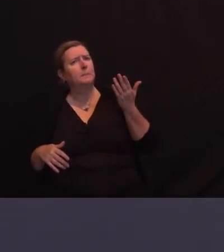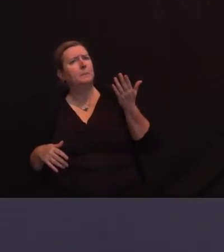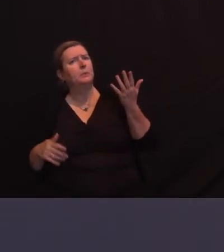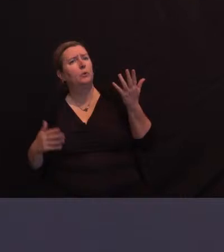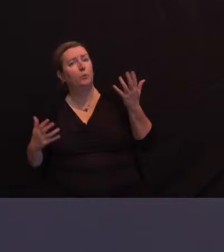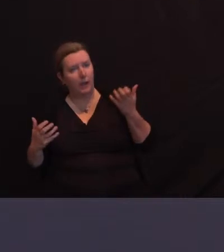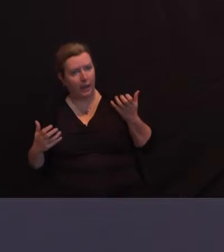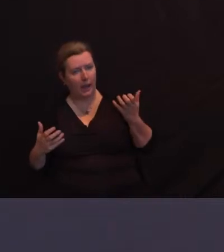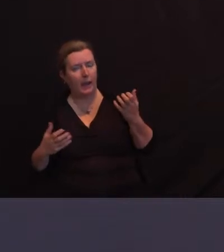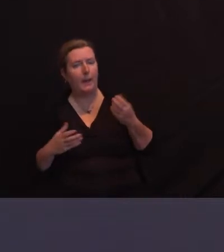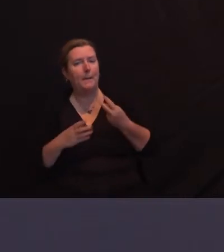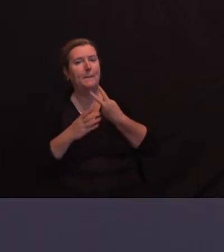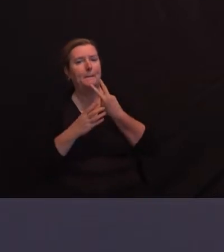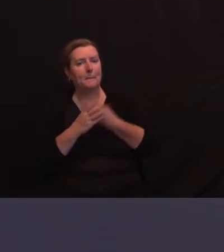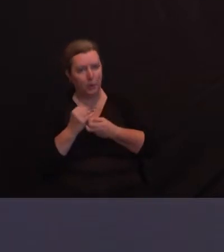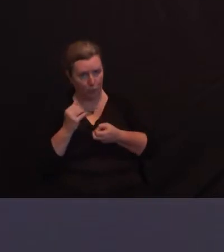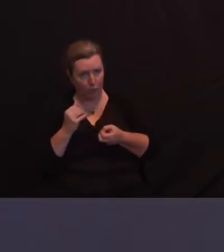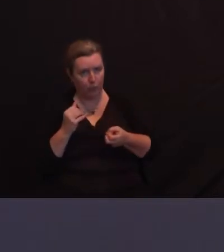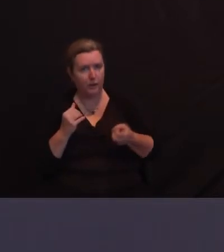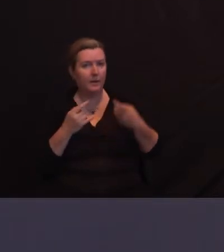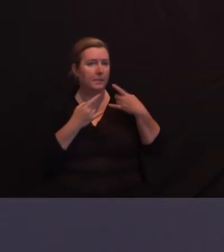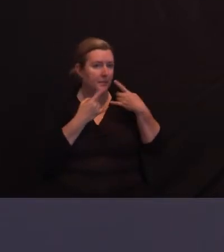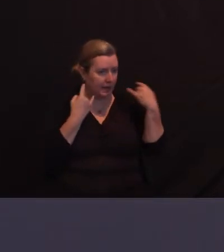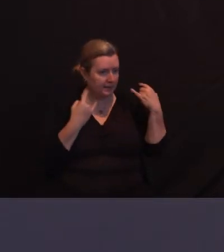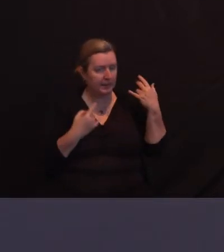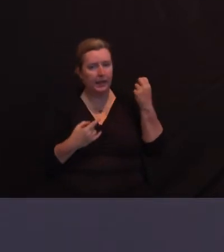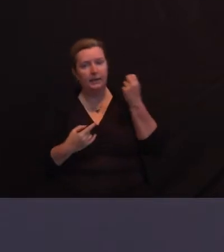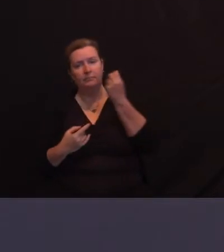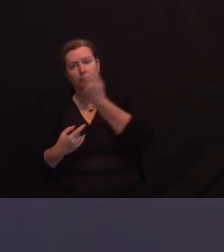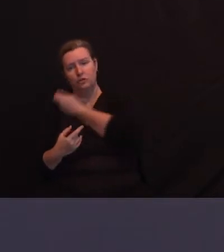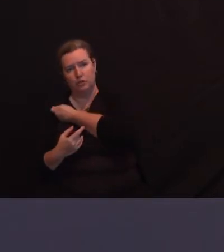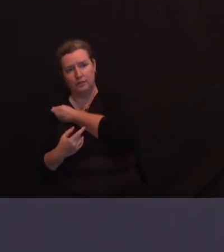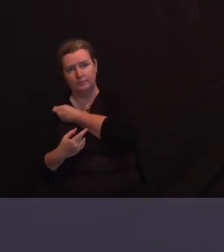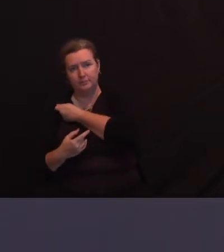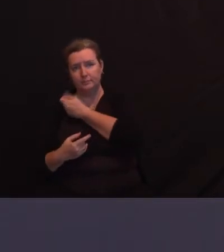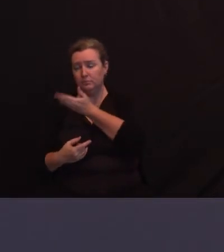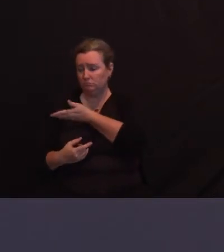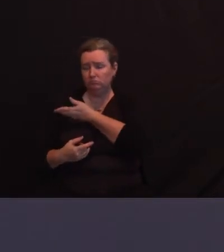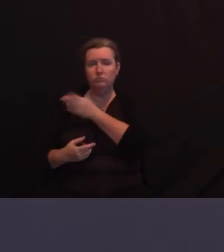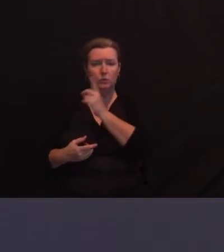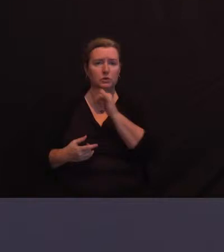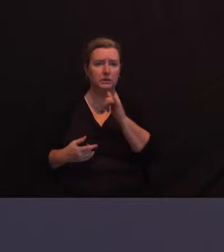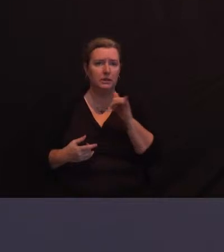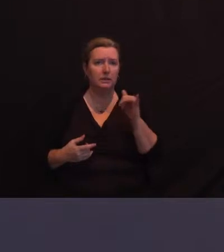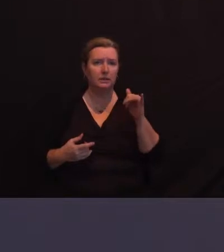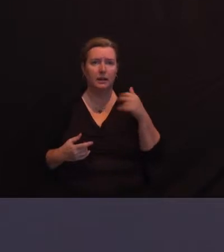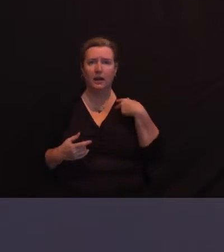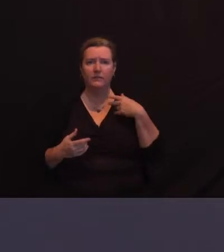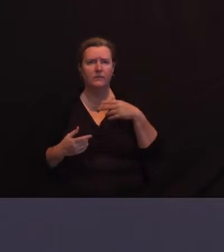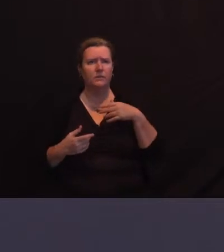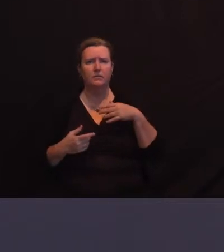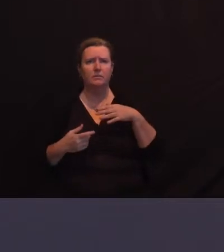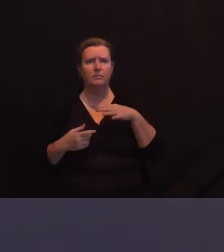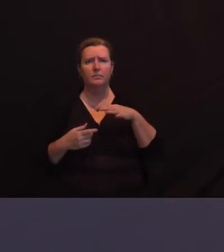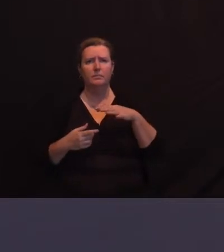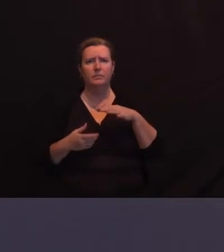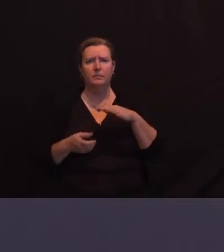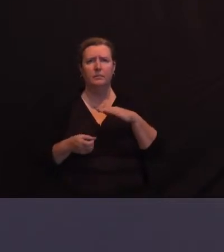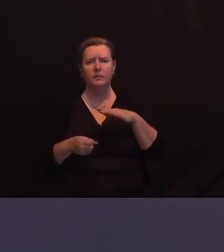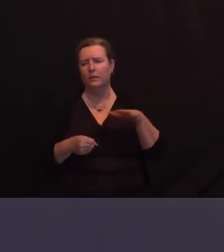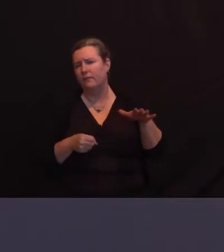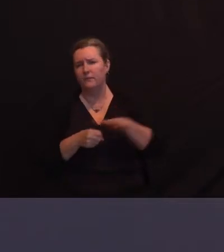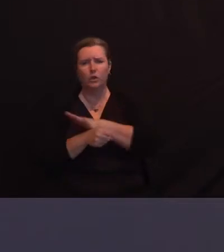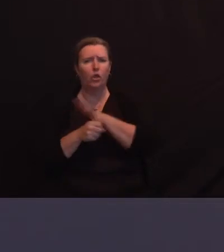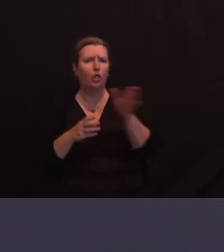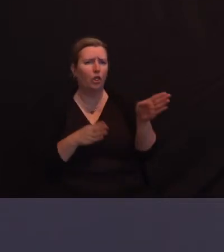both. And Judy's working on, we don't have all the details of the plan ready to go today, but we will when it's